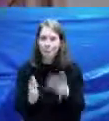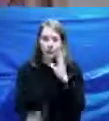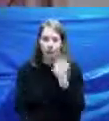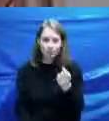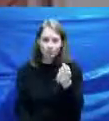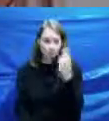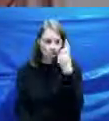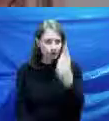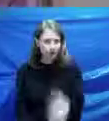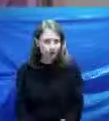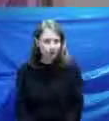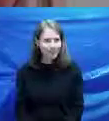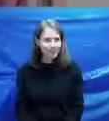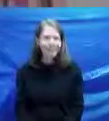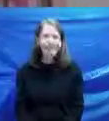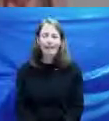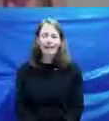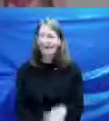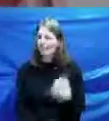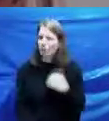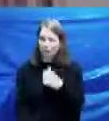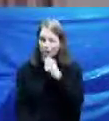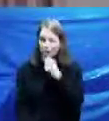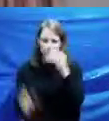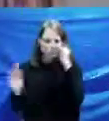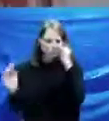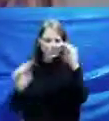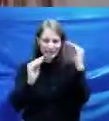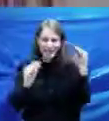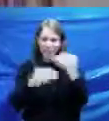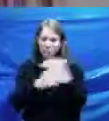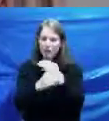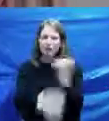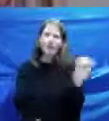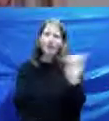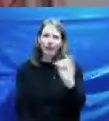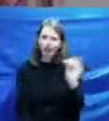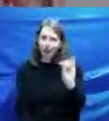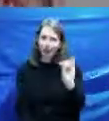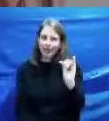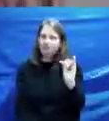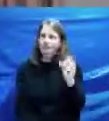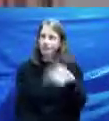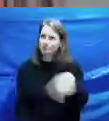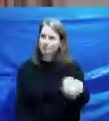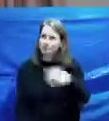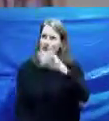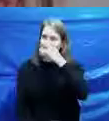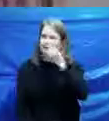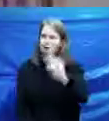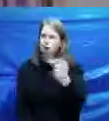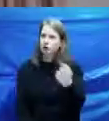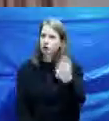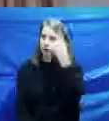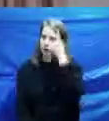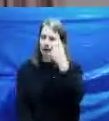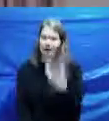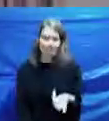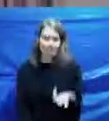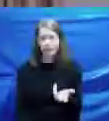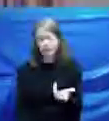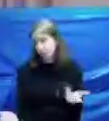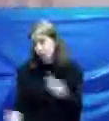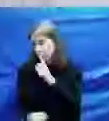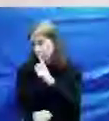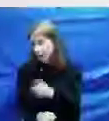make sense when you're thinking about a new topic every 2 to 3, 3 to 5 days? We don't have time for the luxury of